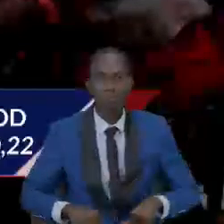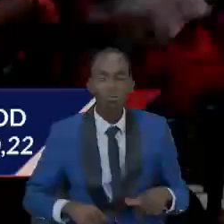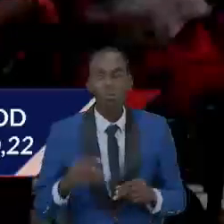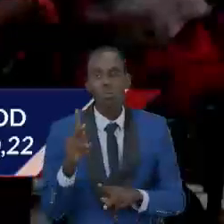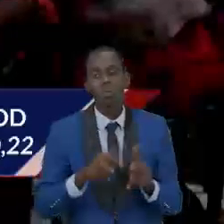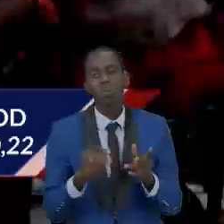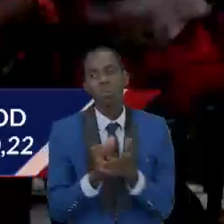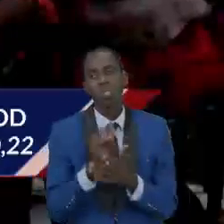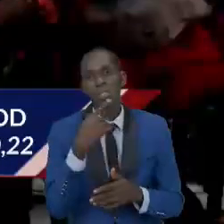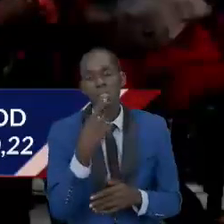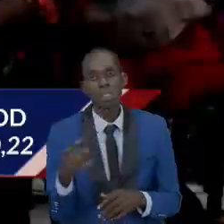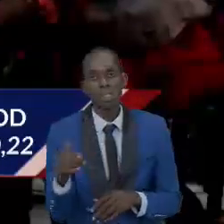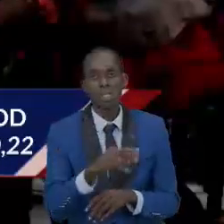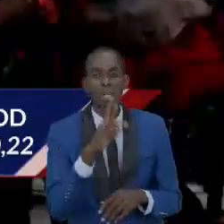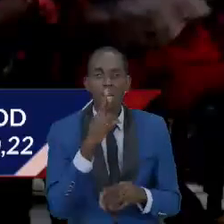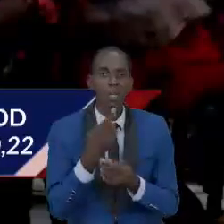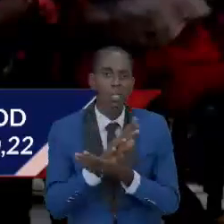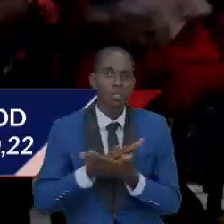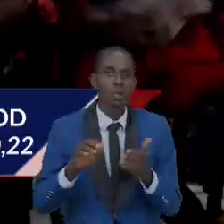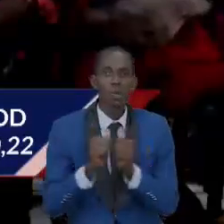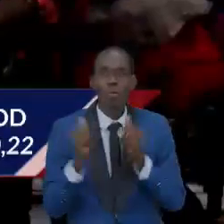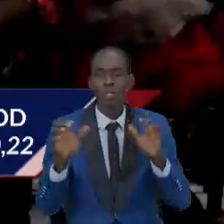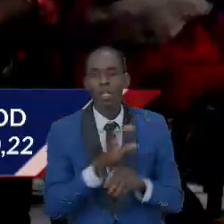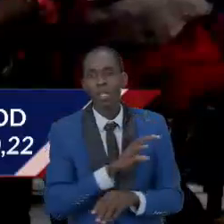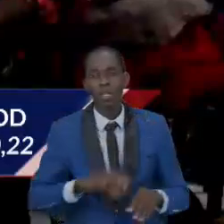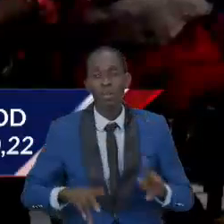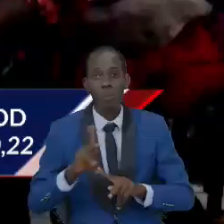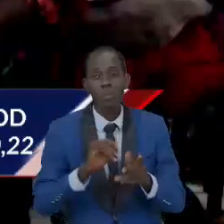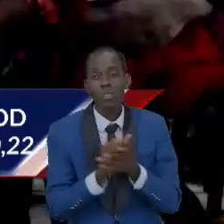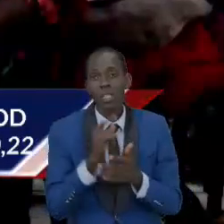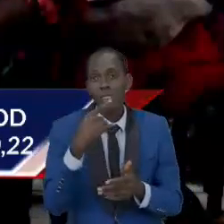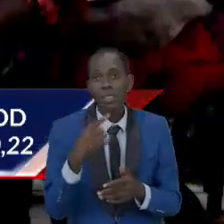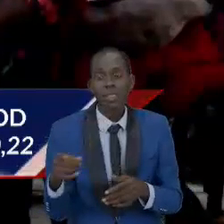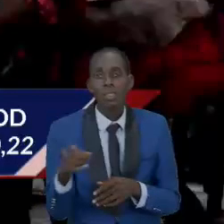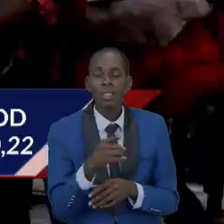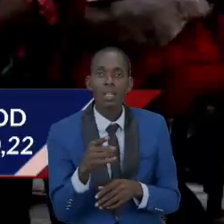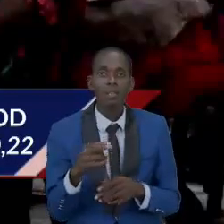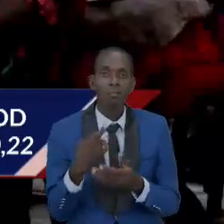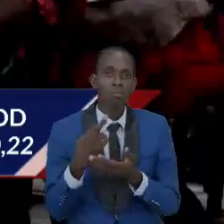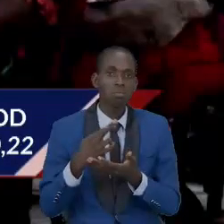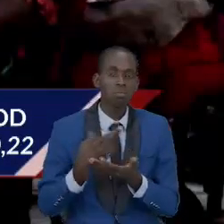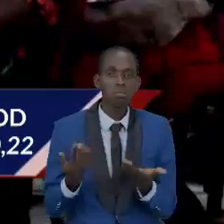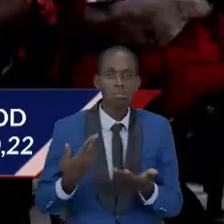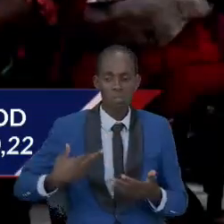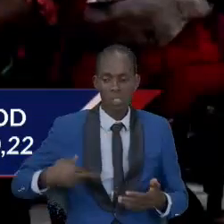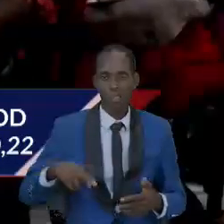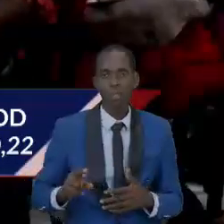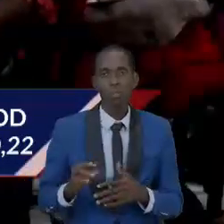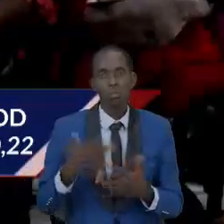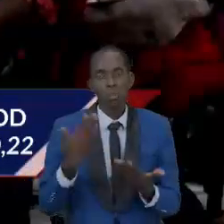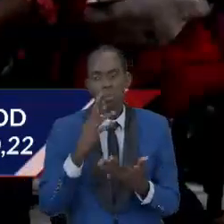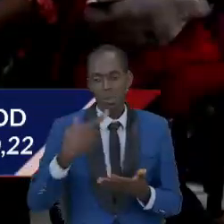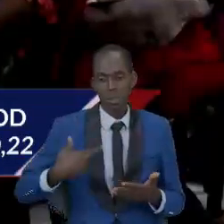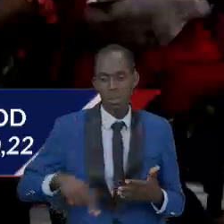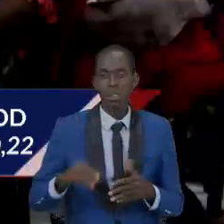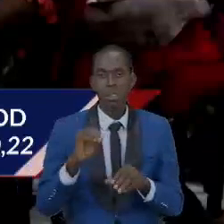say they are righteous without Christ, the people who say their religion, whether the religion is Christianity, of